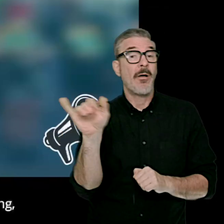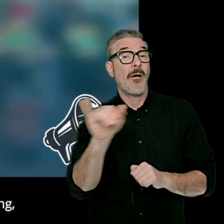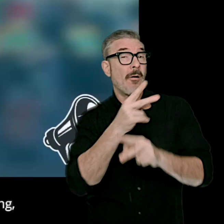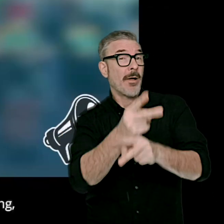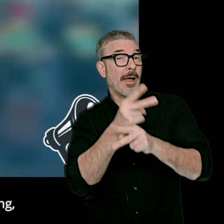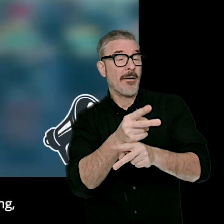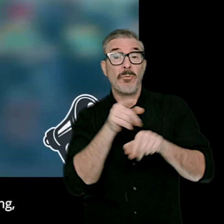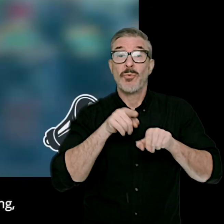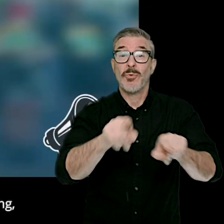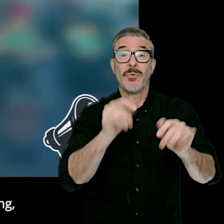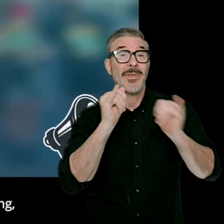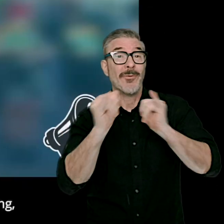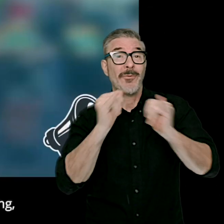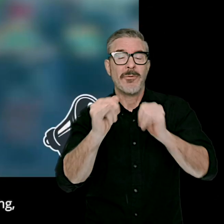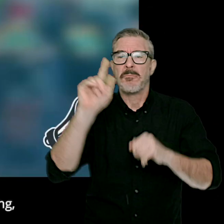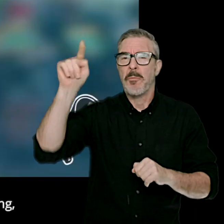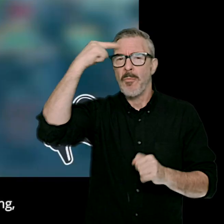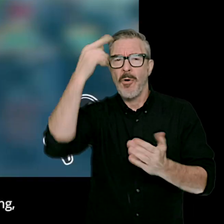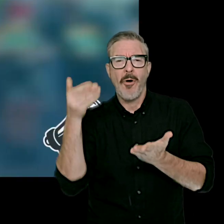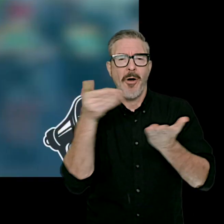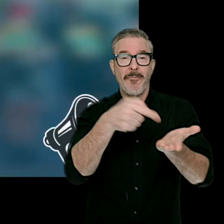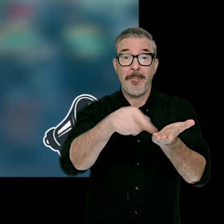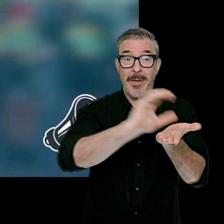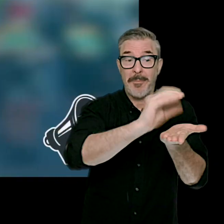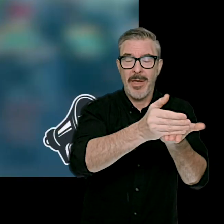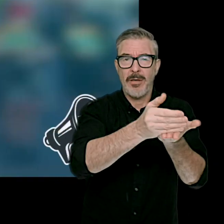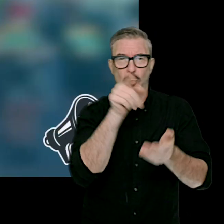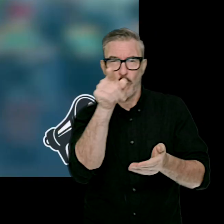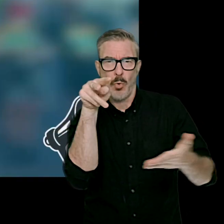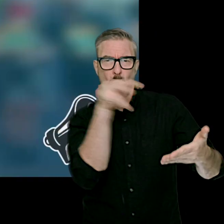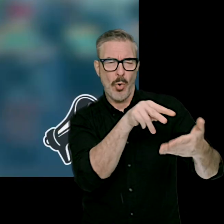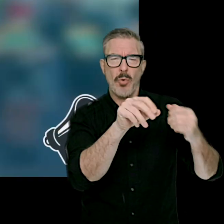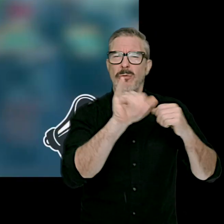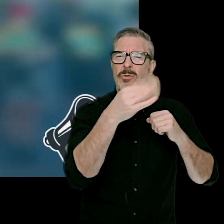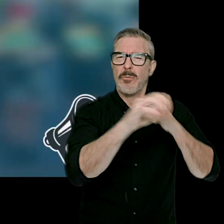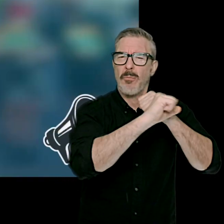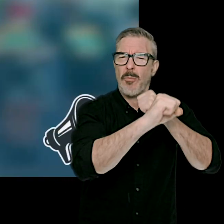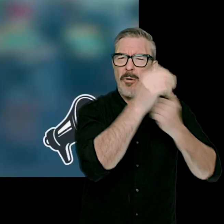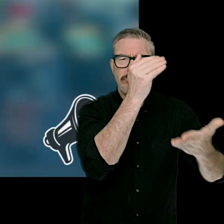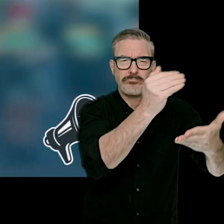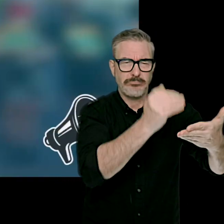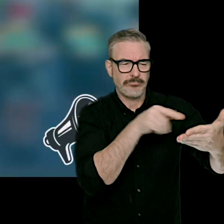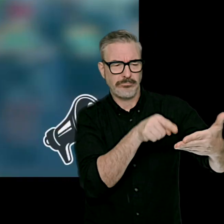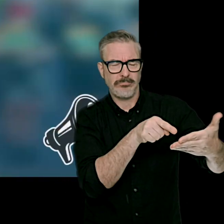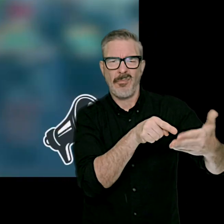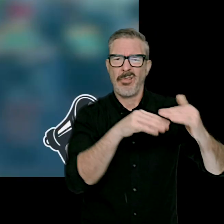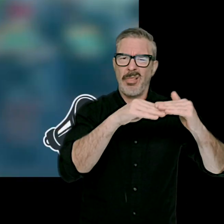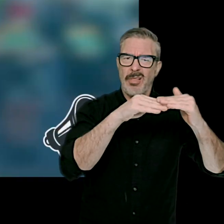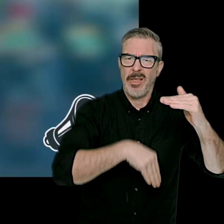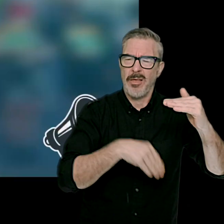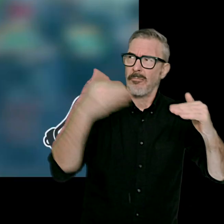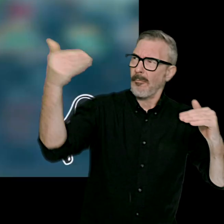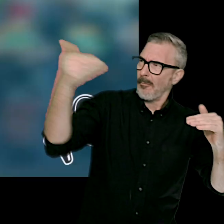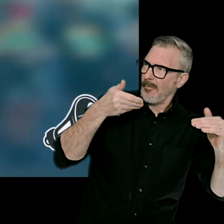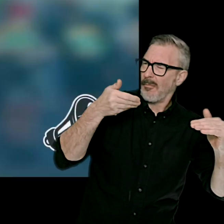an interview if they suggest less than the job posting, if they suggest less of a wage than what was provided in the job posting during the